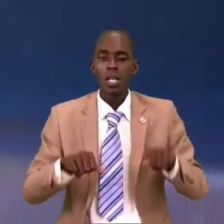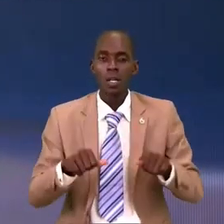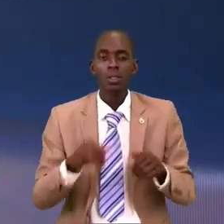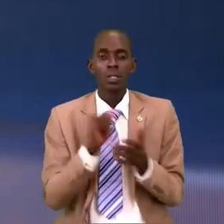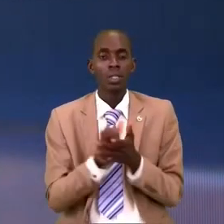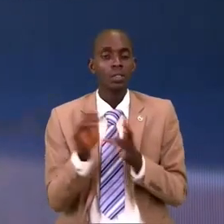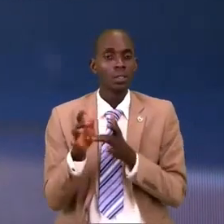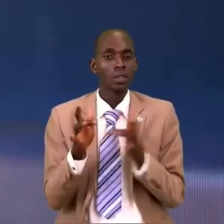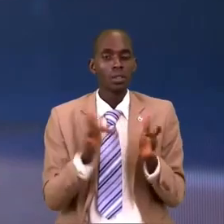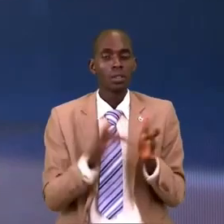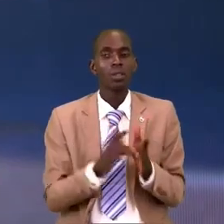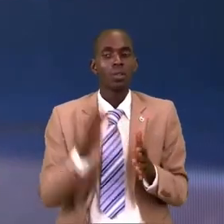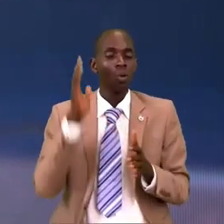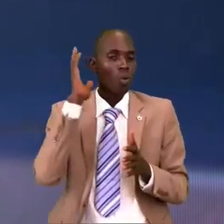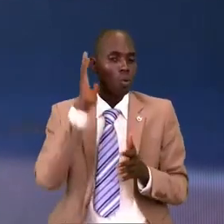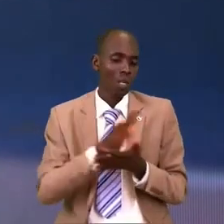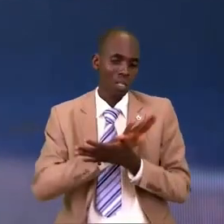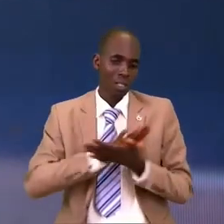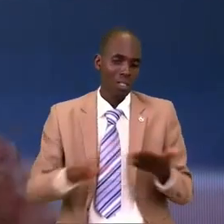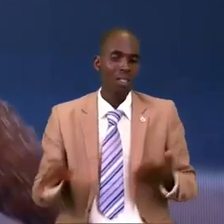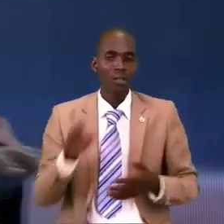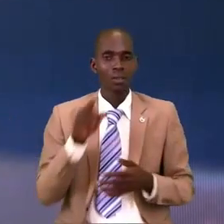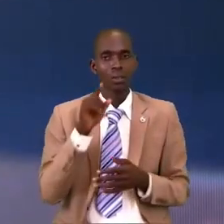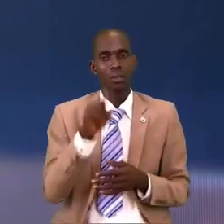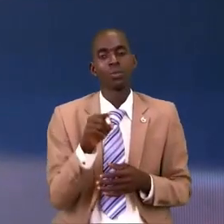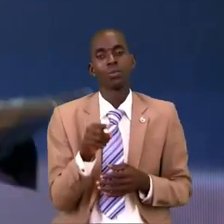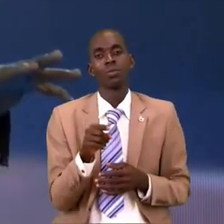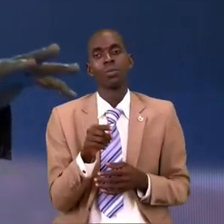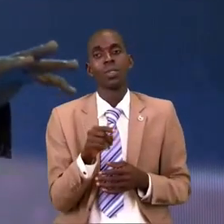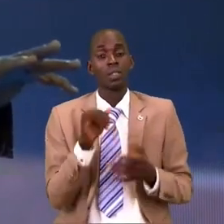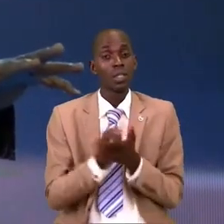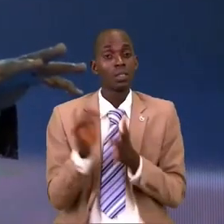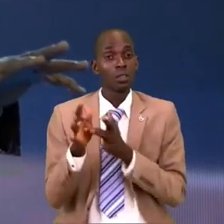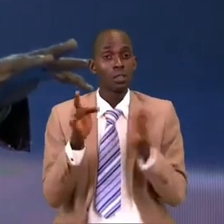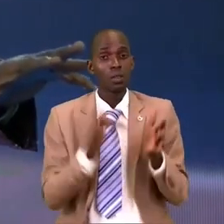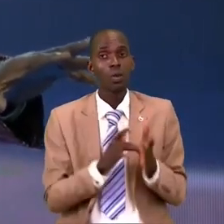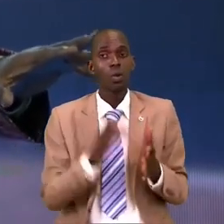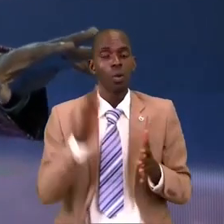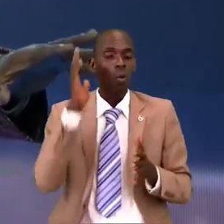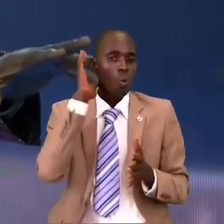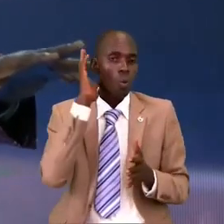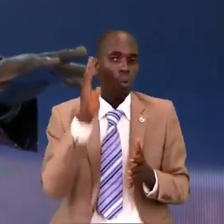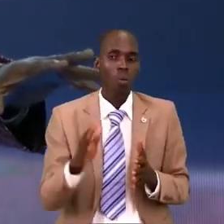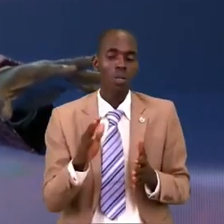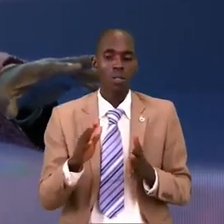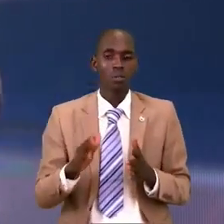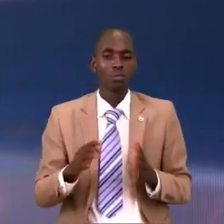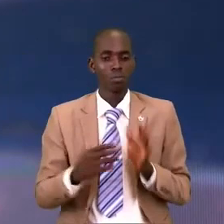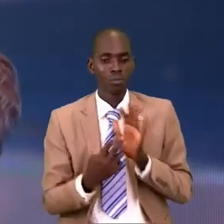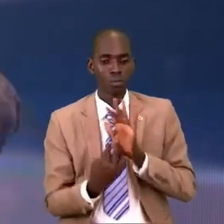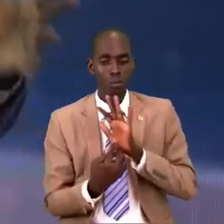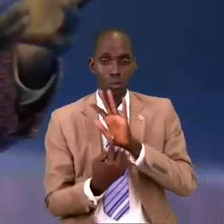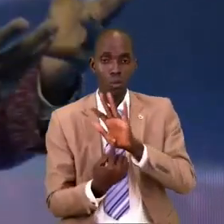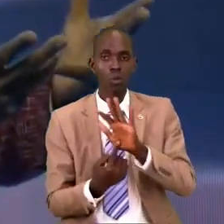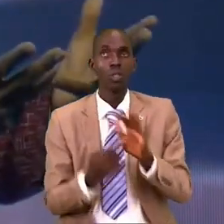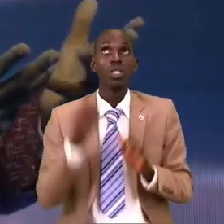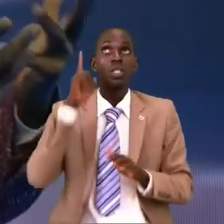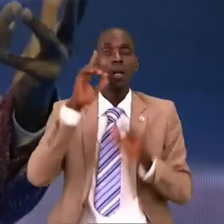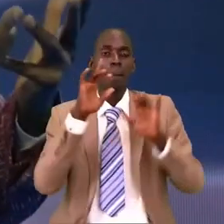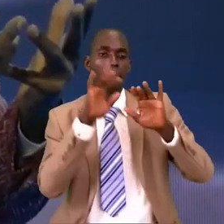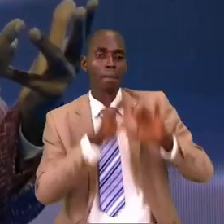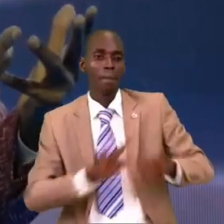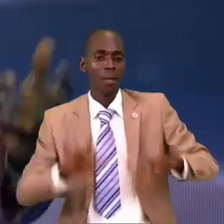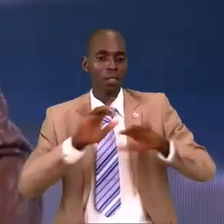manifest his mercy, his love, his compassion, and turn my life around towards heaven.